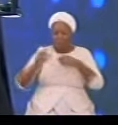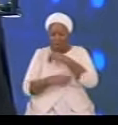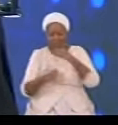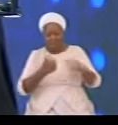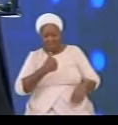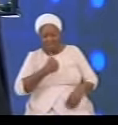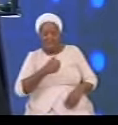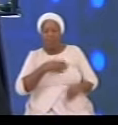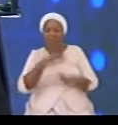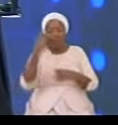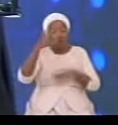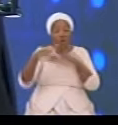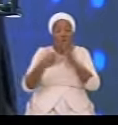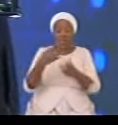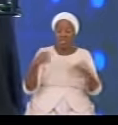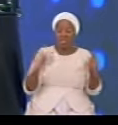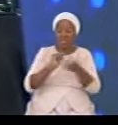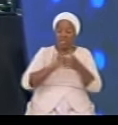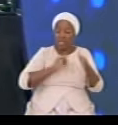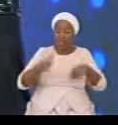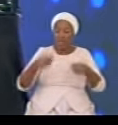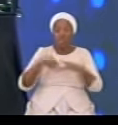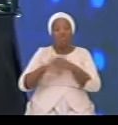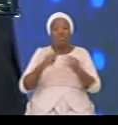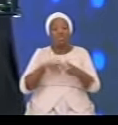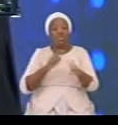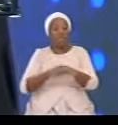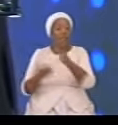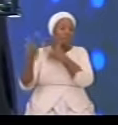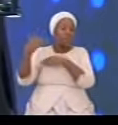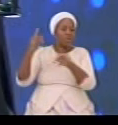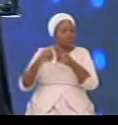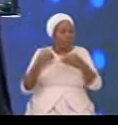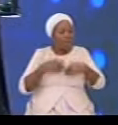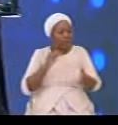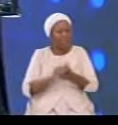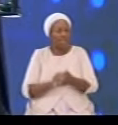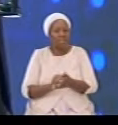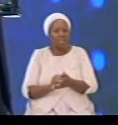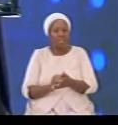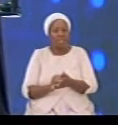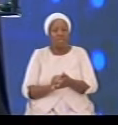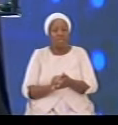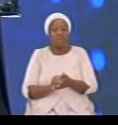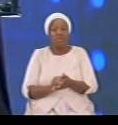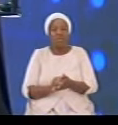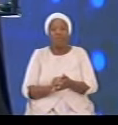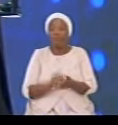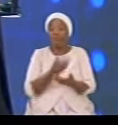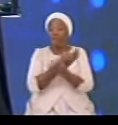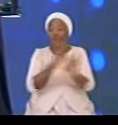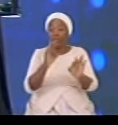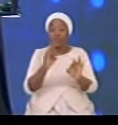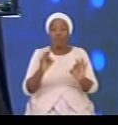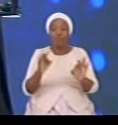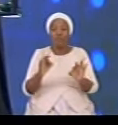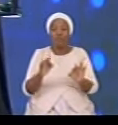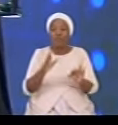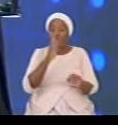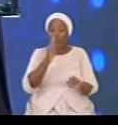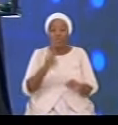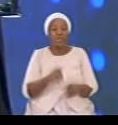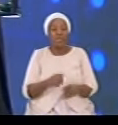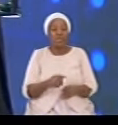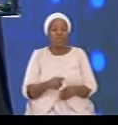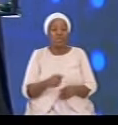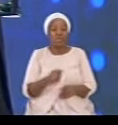the sins I've committed in the past? To have that justification, look at verse 24. Being